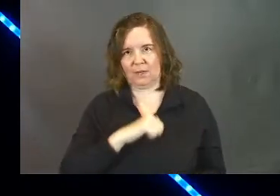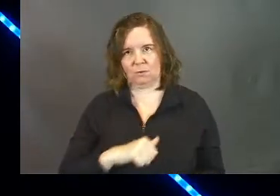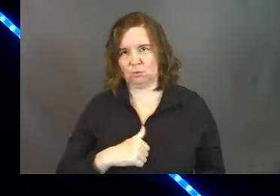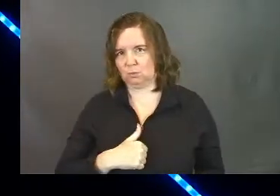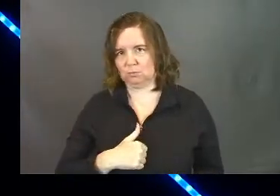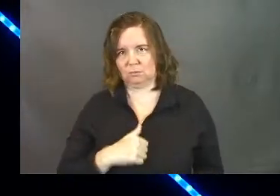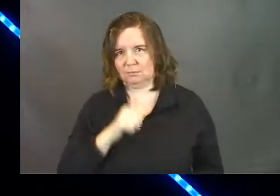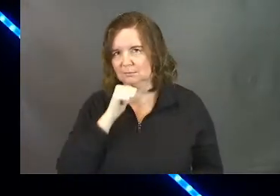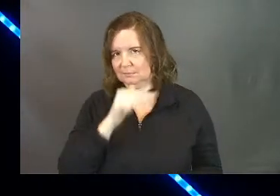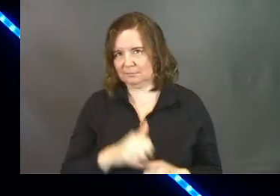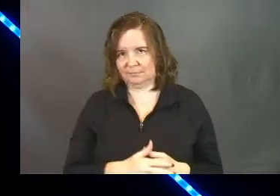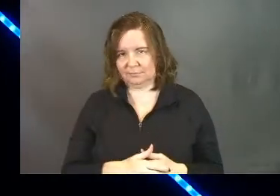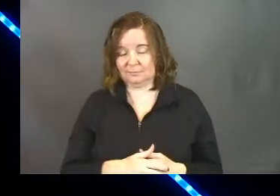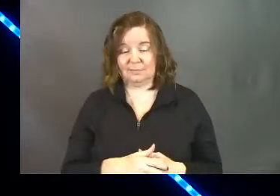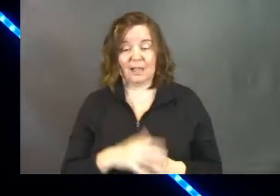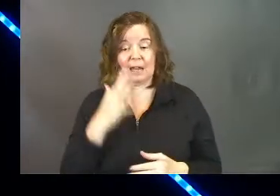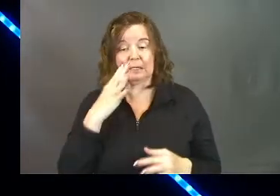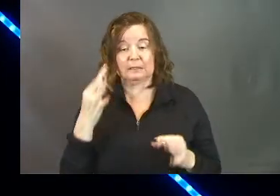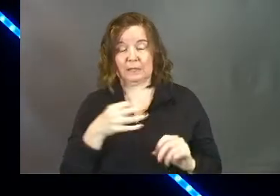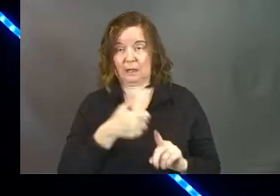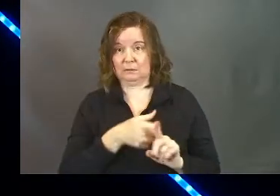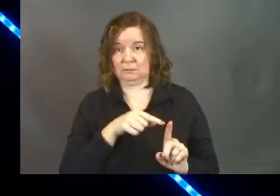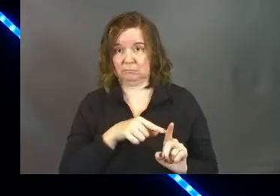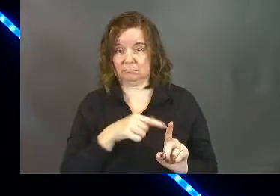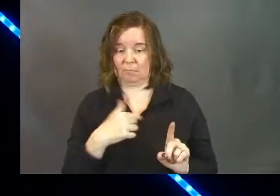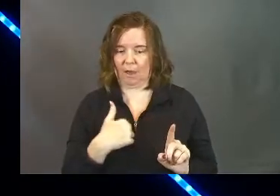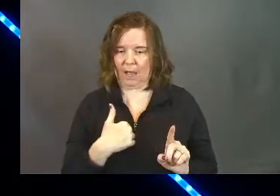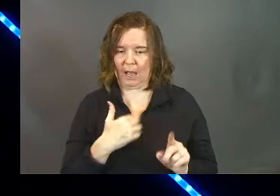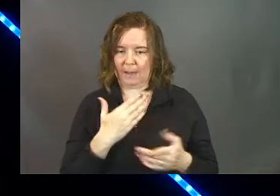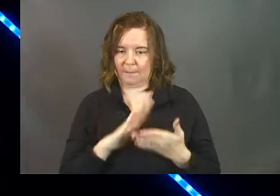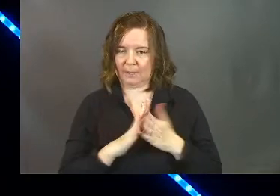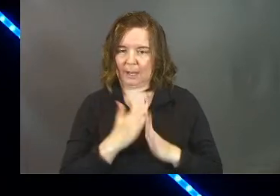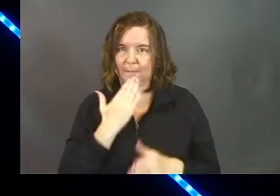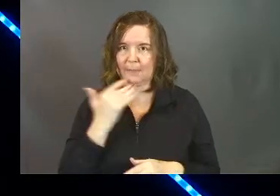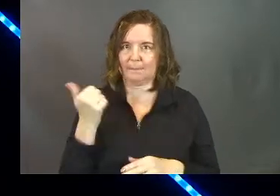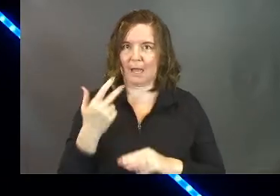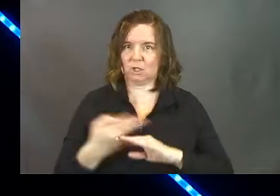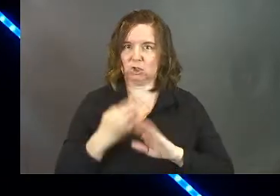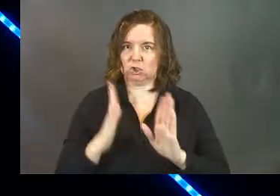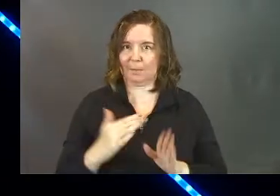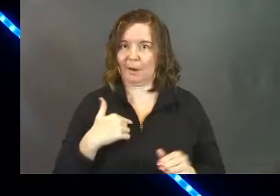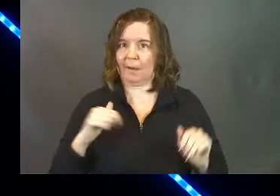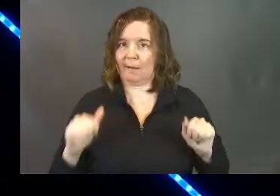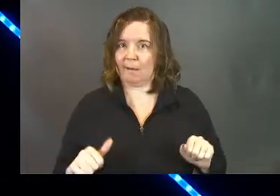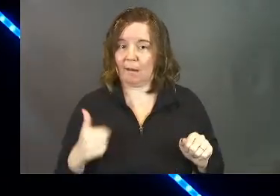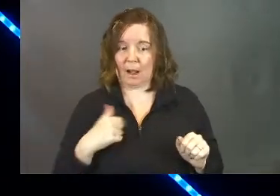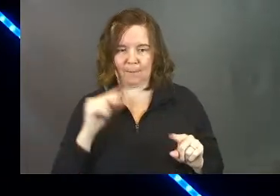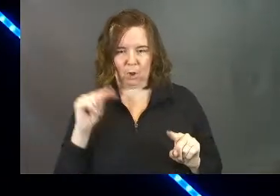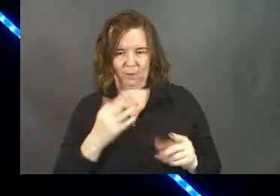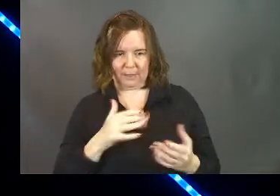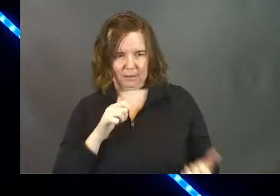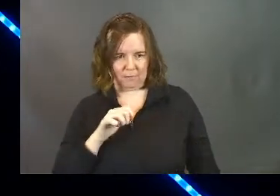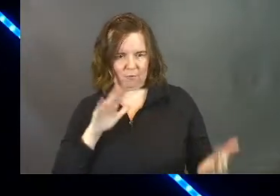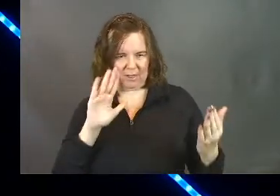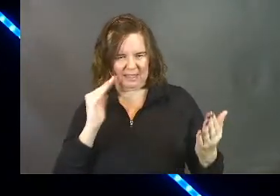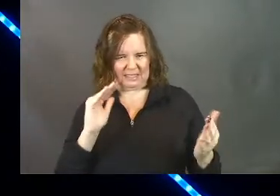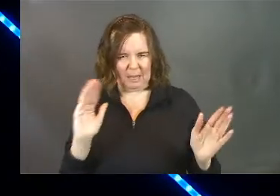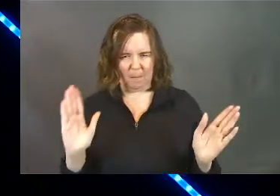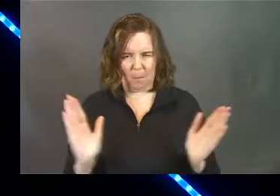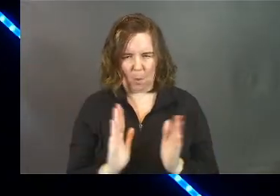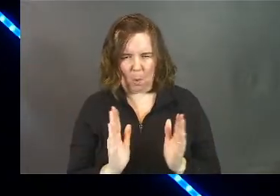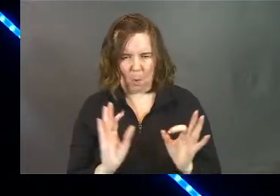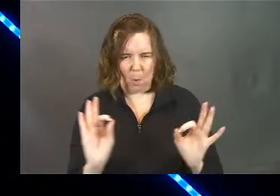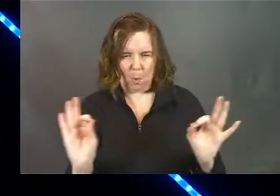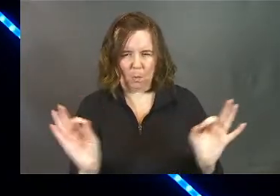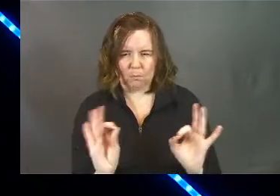attitude. And David decides, I'm going to be the best shepherd that I can be right now. And I'm going to look at this thing in front of me that seems small and